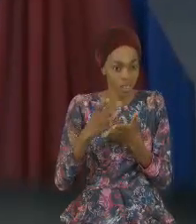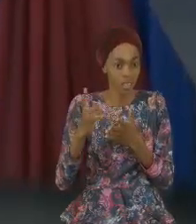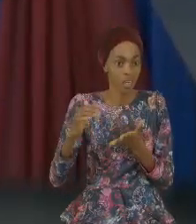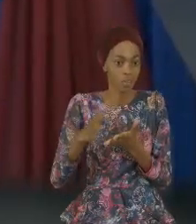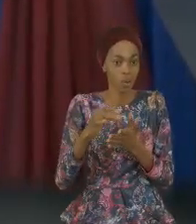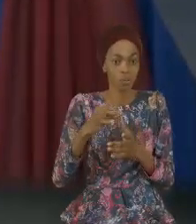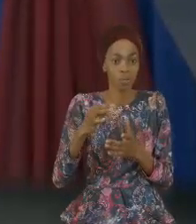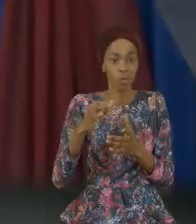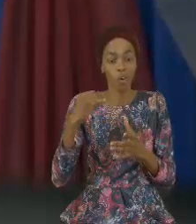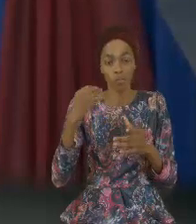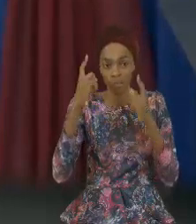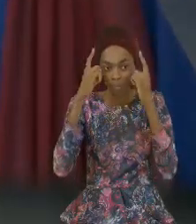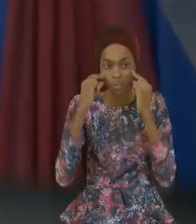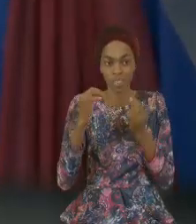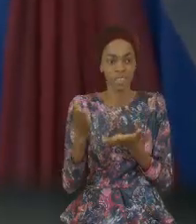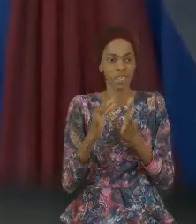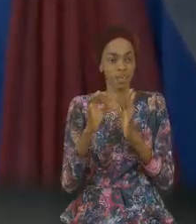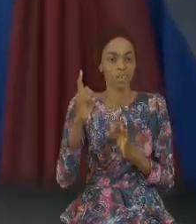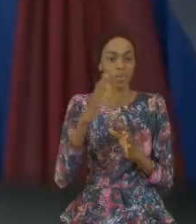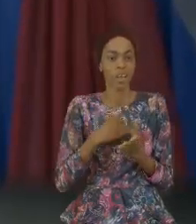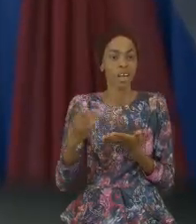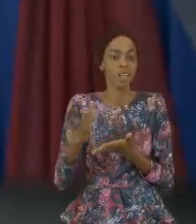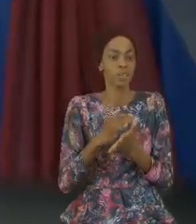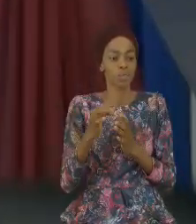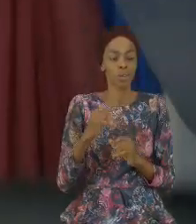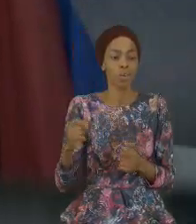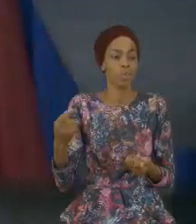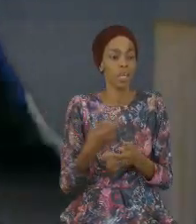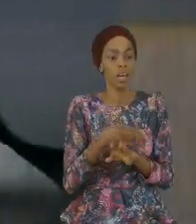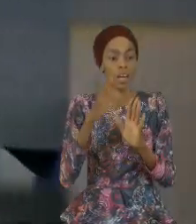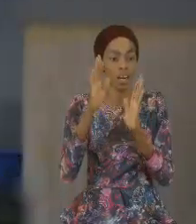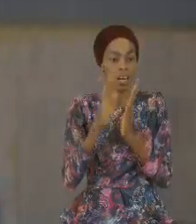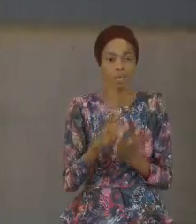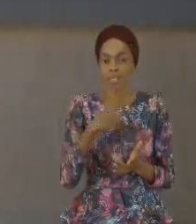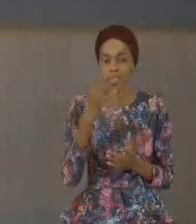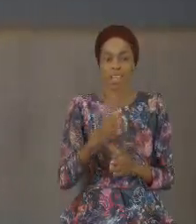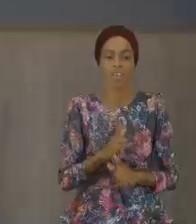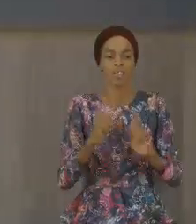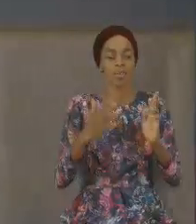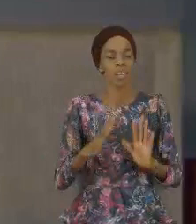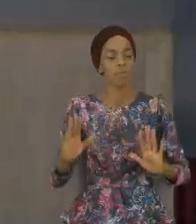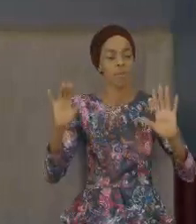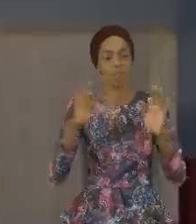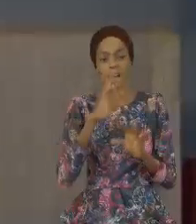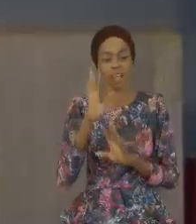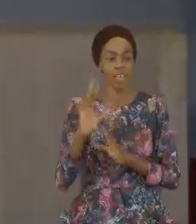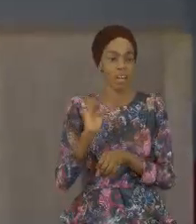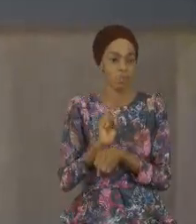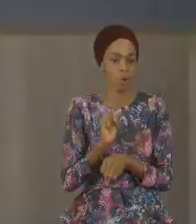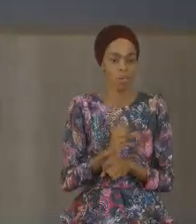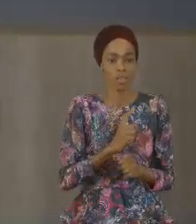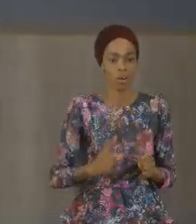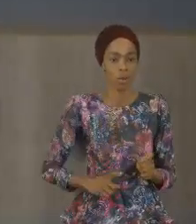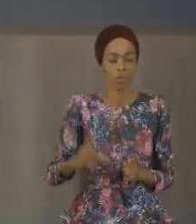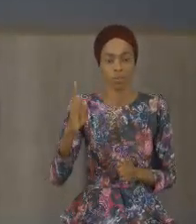of God, and the song of the Lamb, saying, great and marvelous are thy works, Lord God